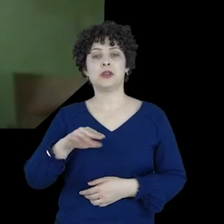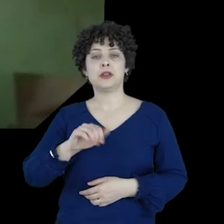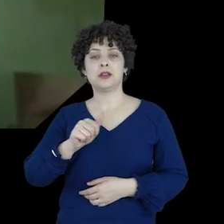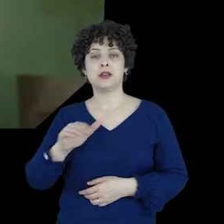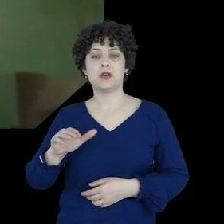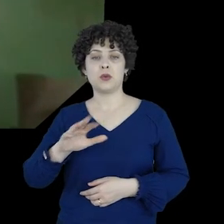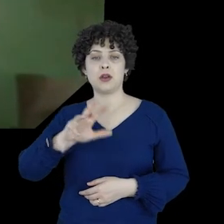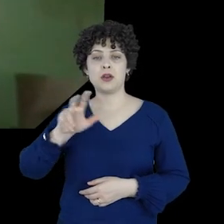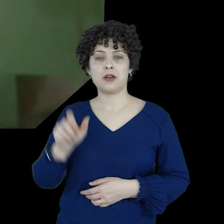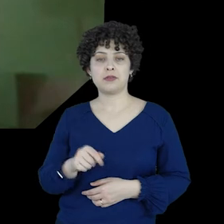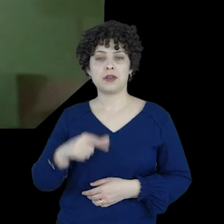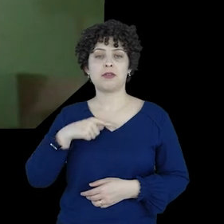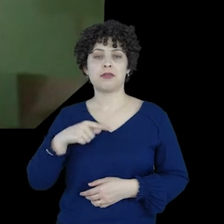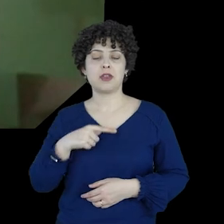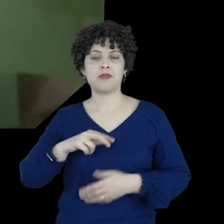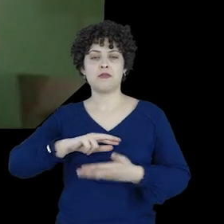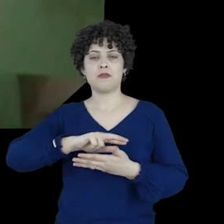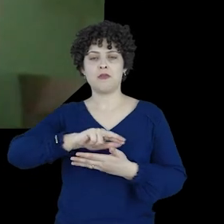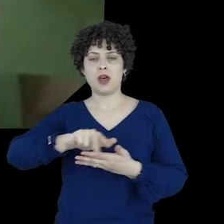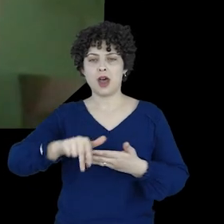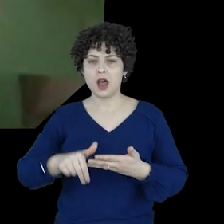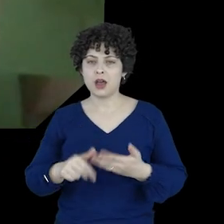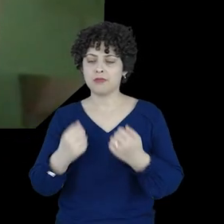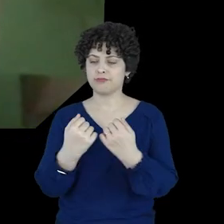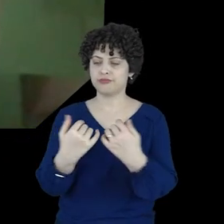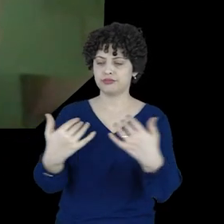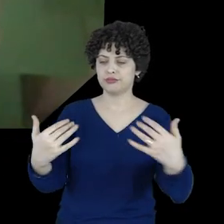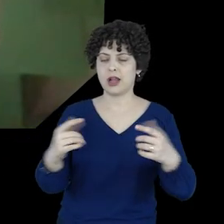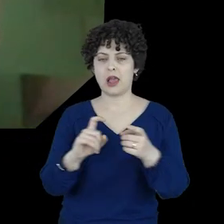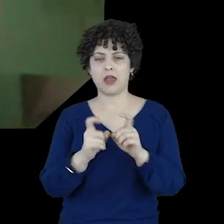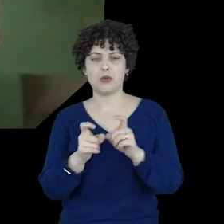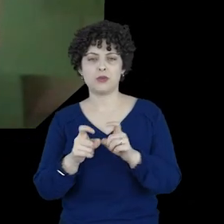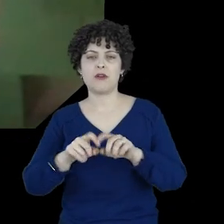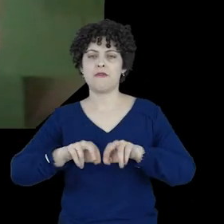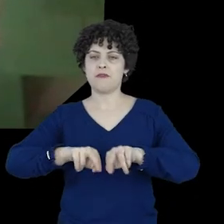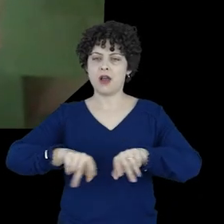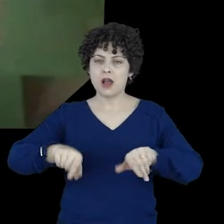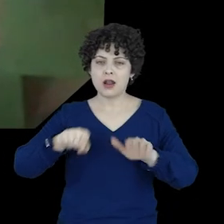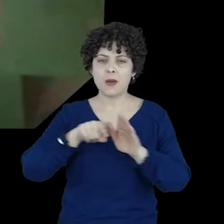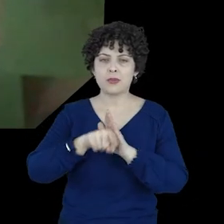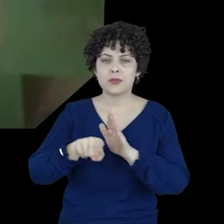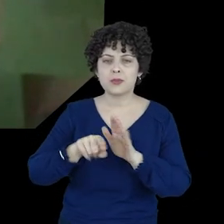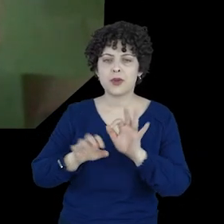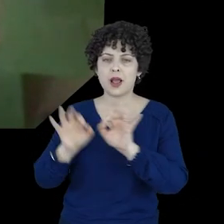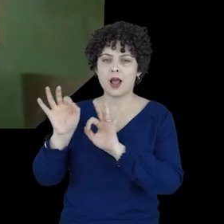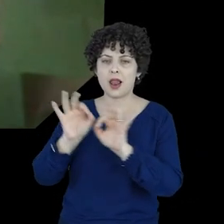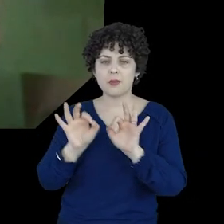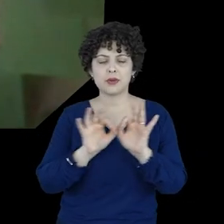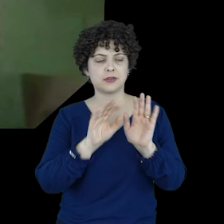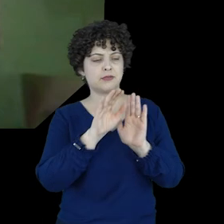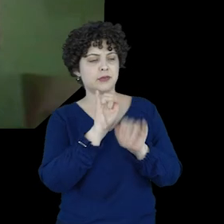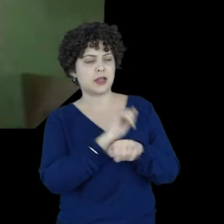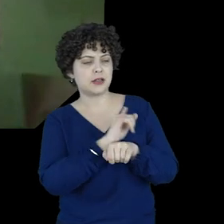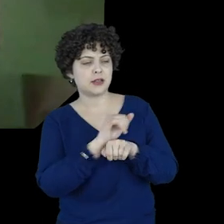Union level, yes, there has been a number of consultations with regards to